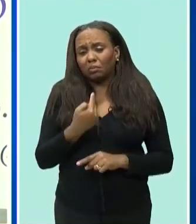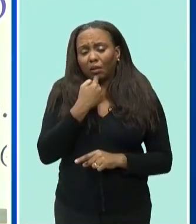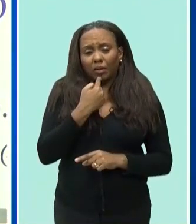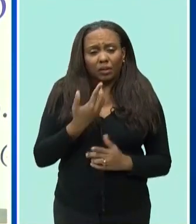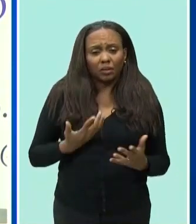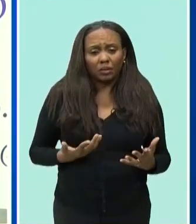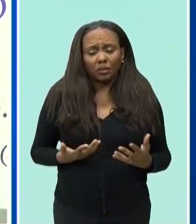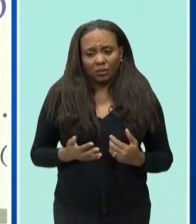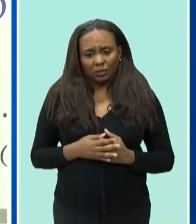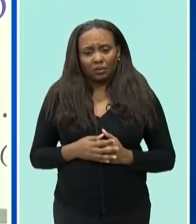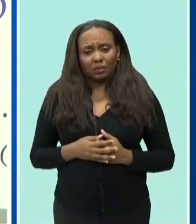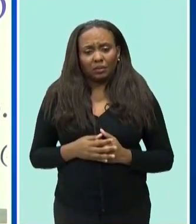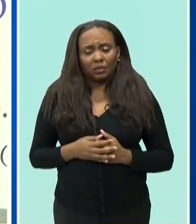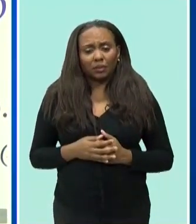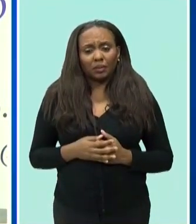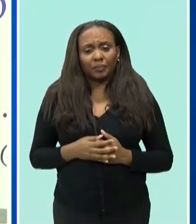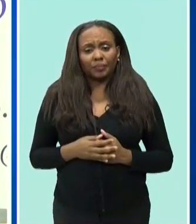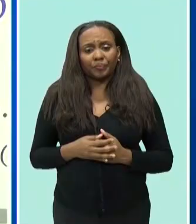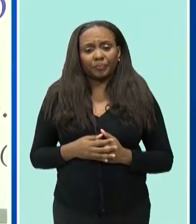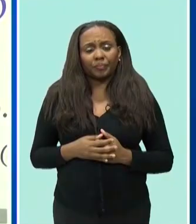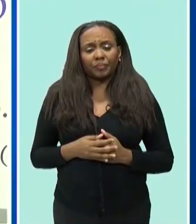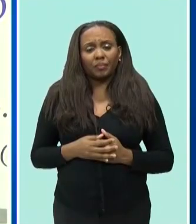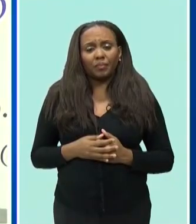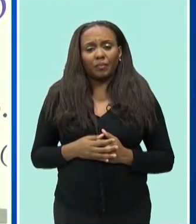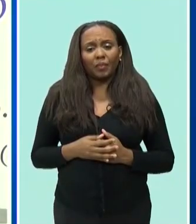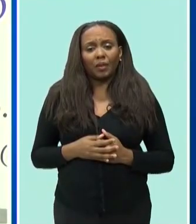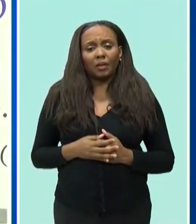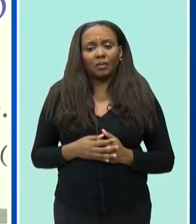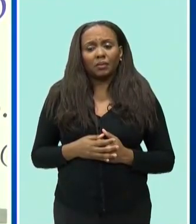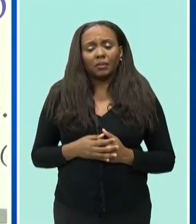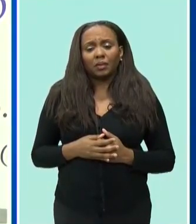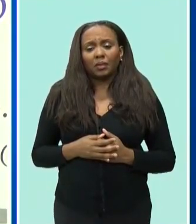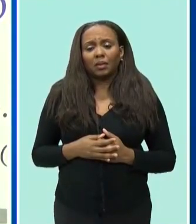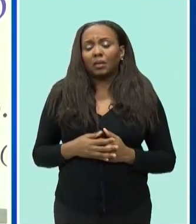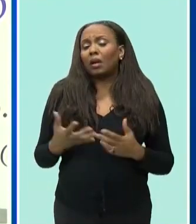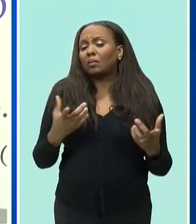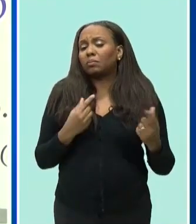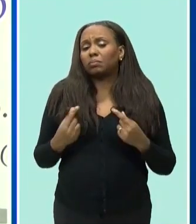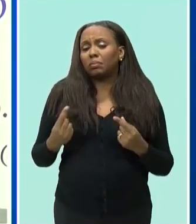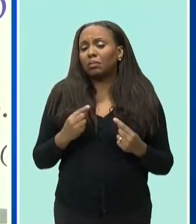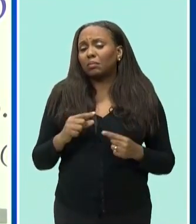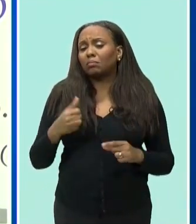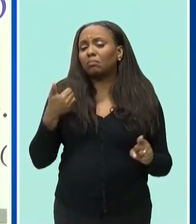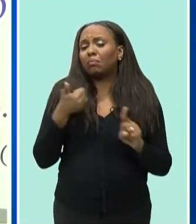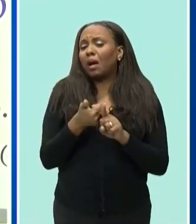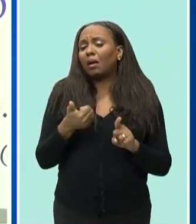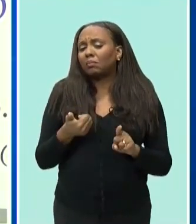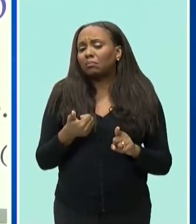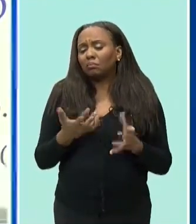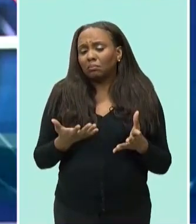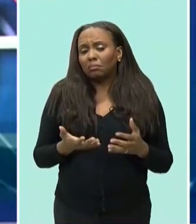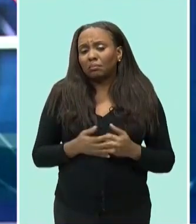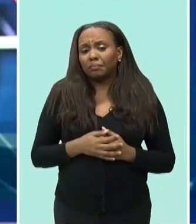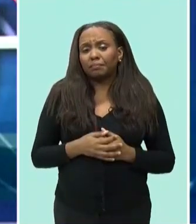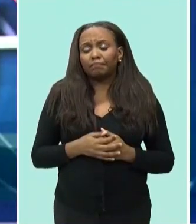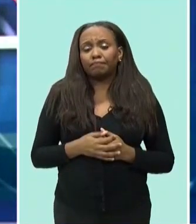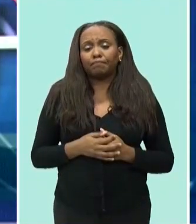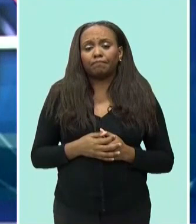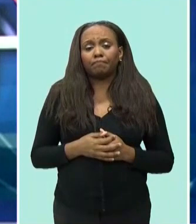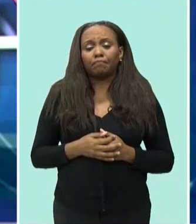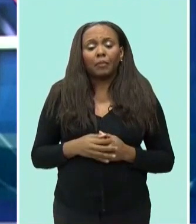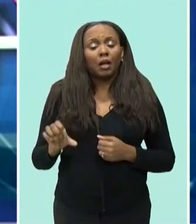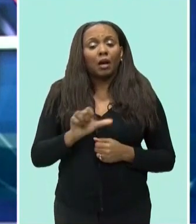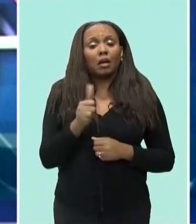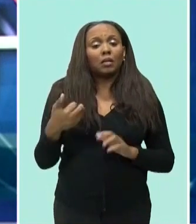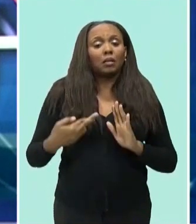impact on the lower income earners. Meantime, General Secretary